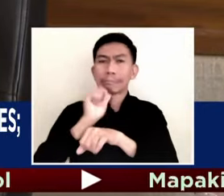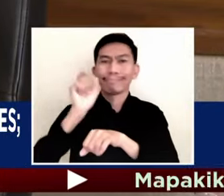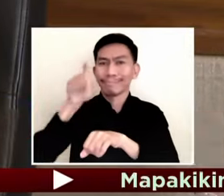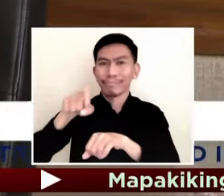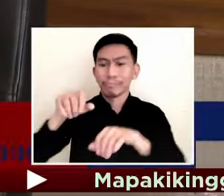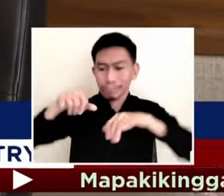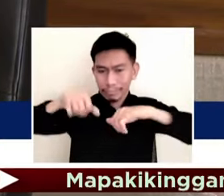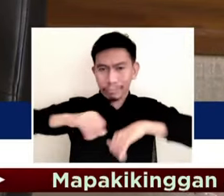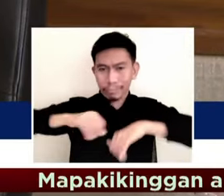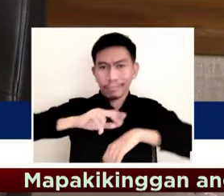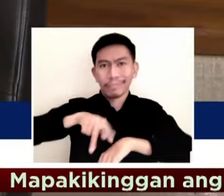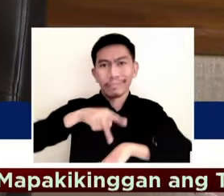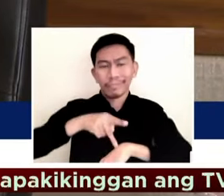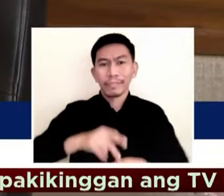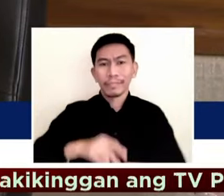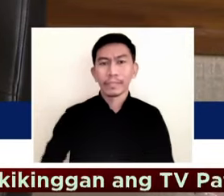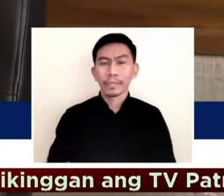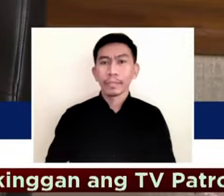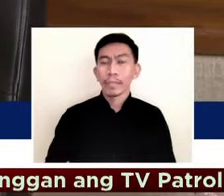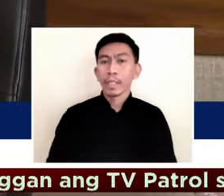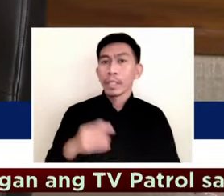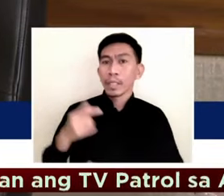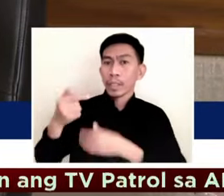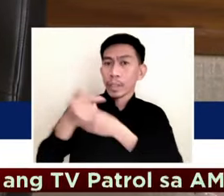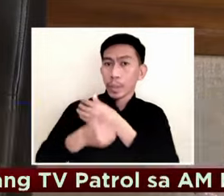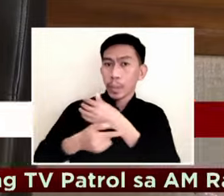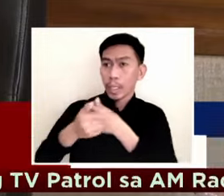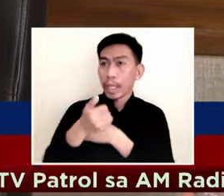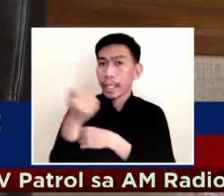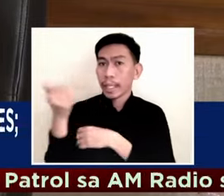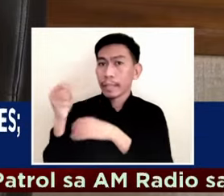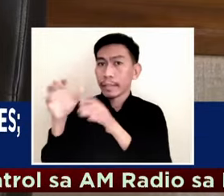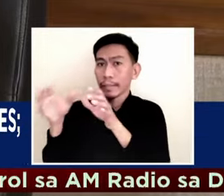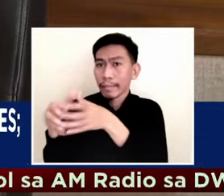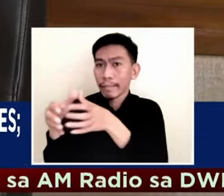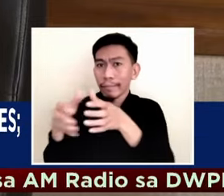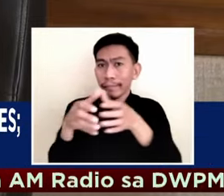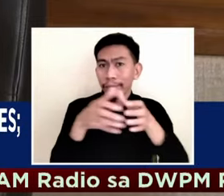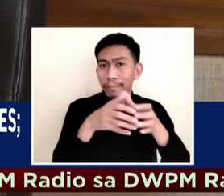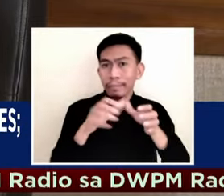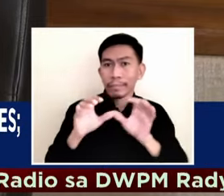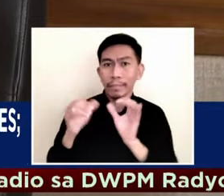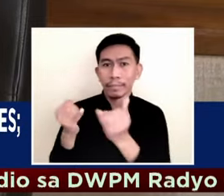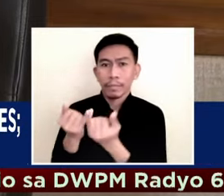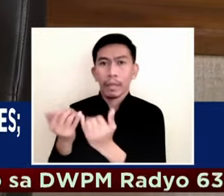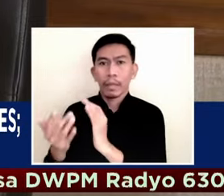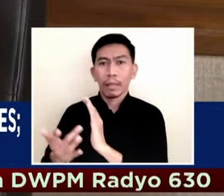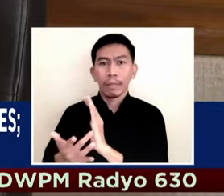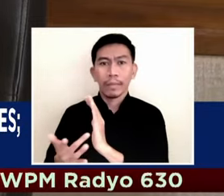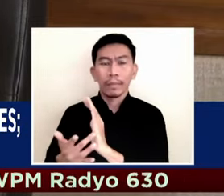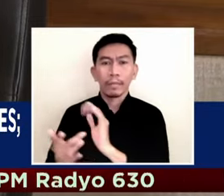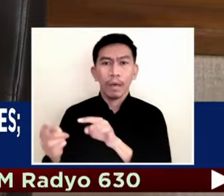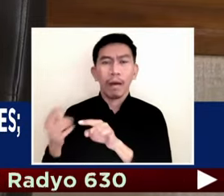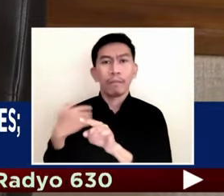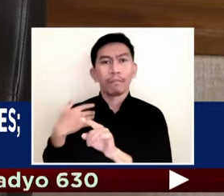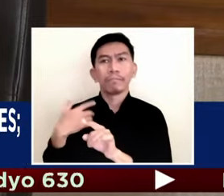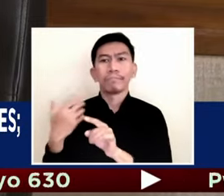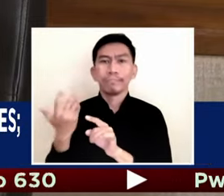example, and other tech companies in the U.S. will be offering our people They're targeting thousands